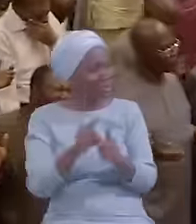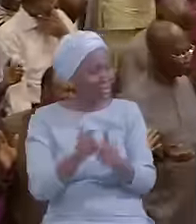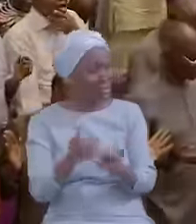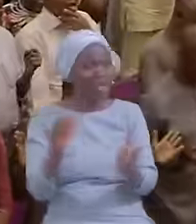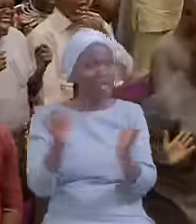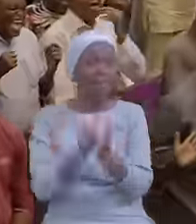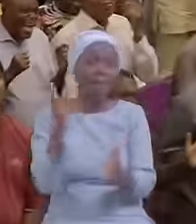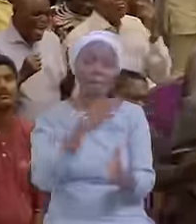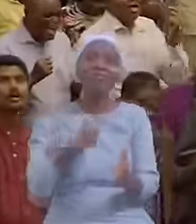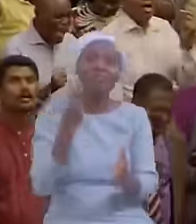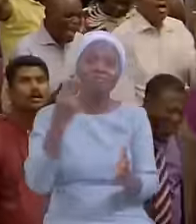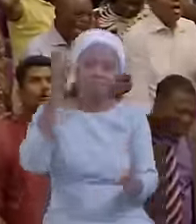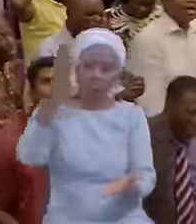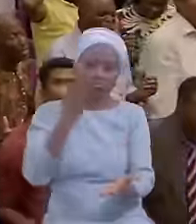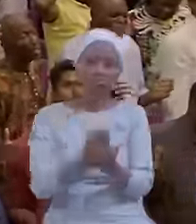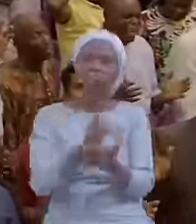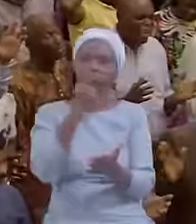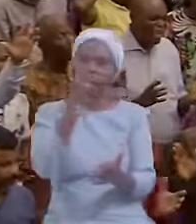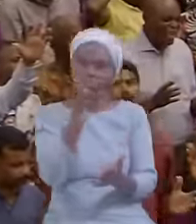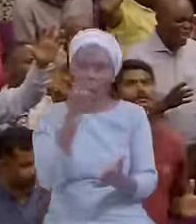Jesus' name.